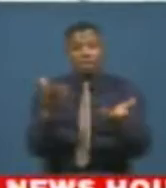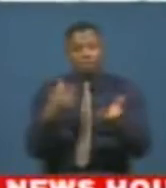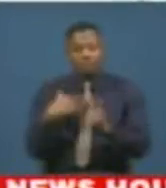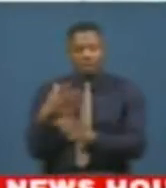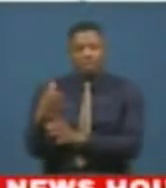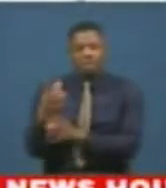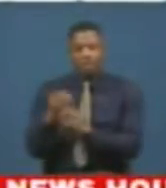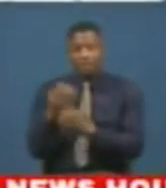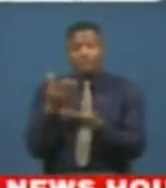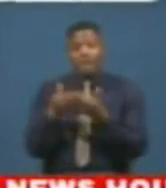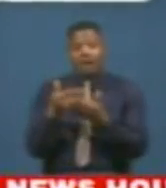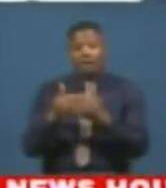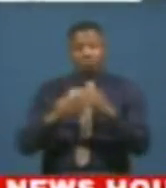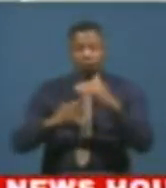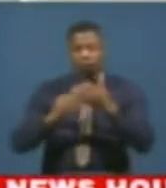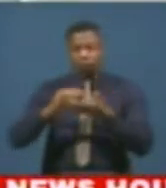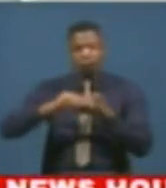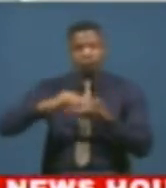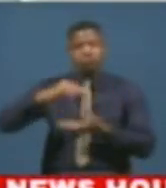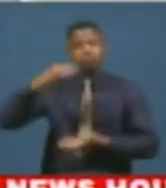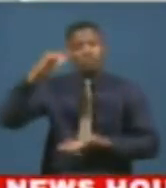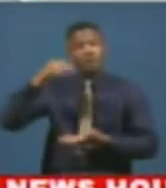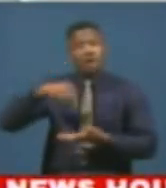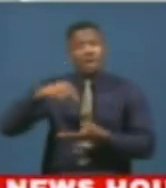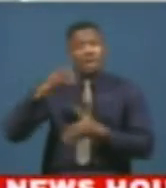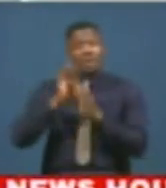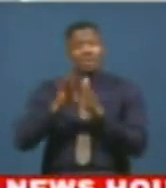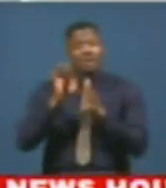an amount of